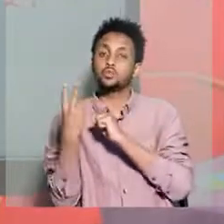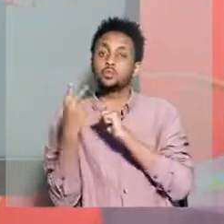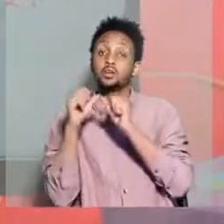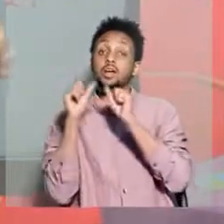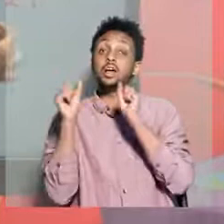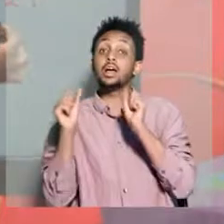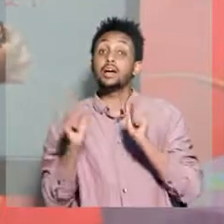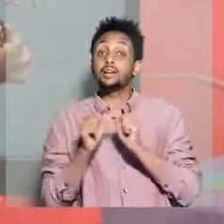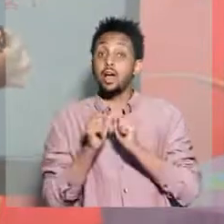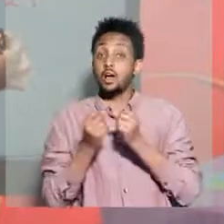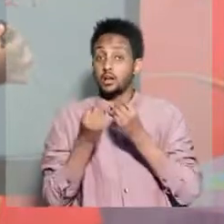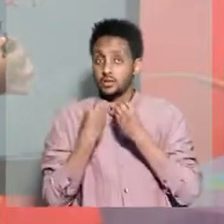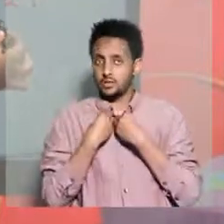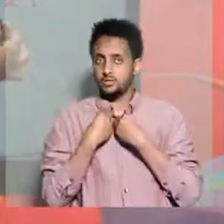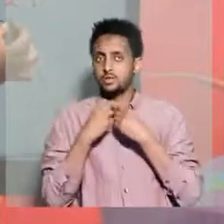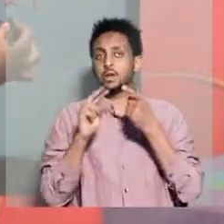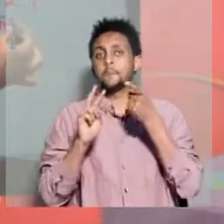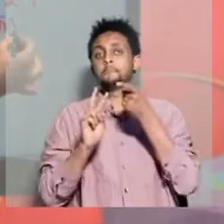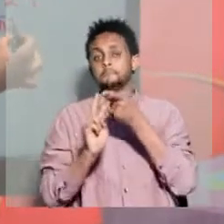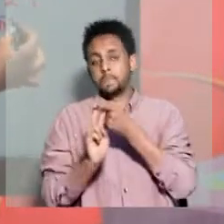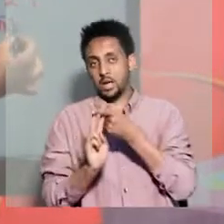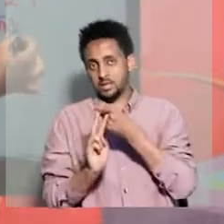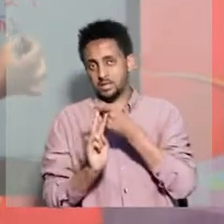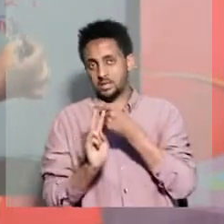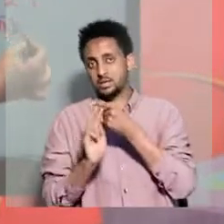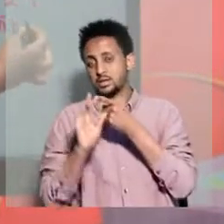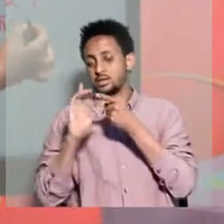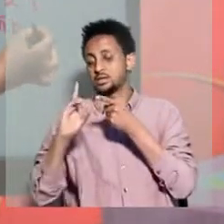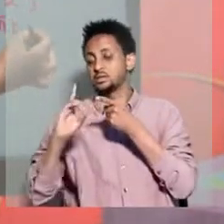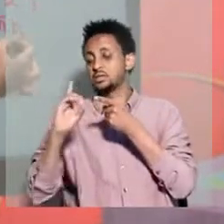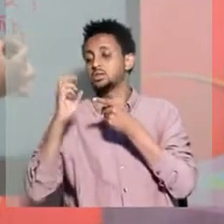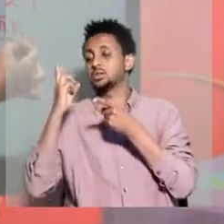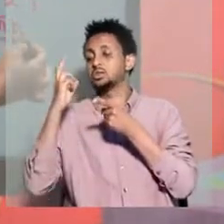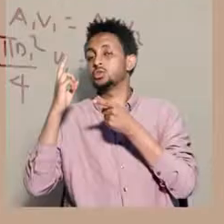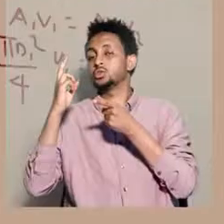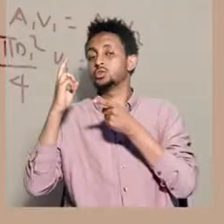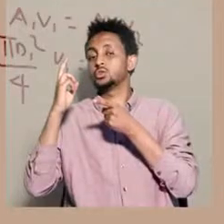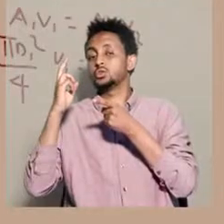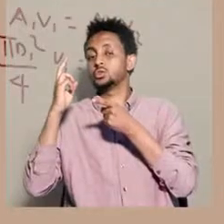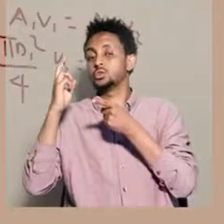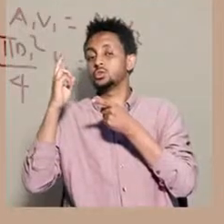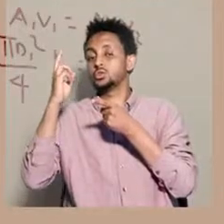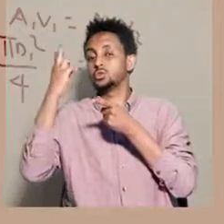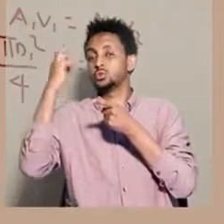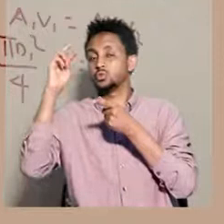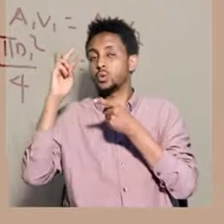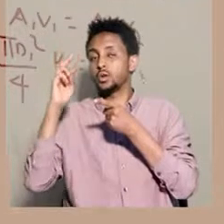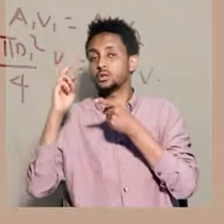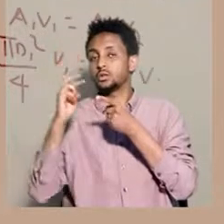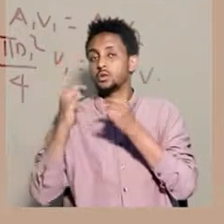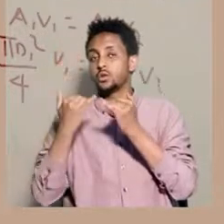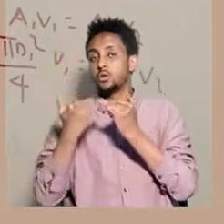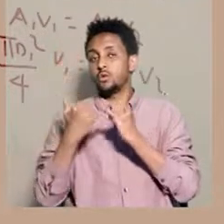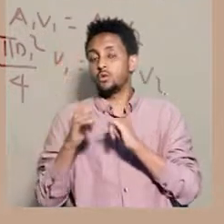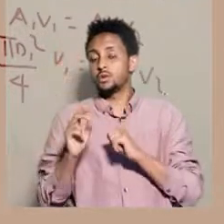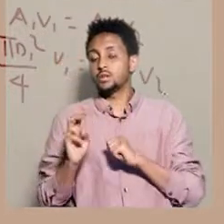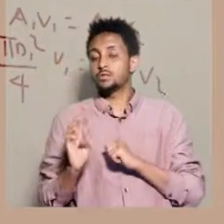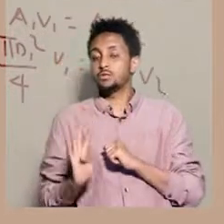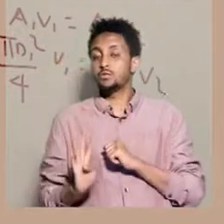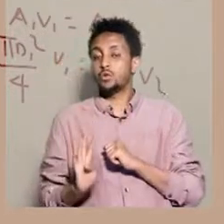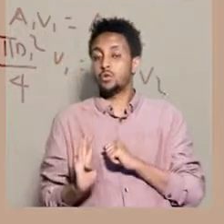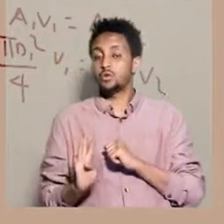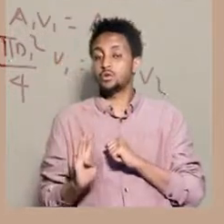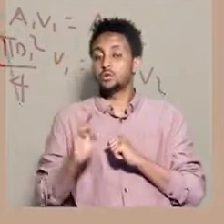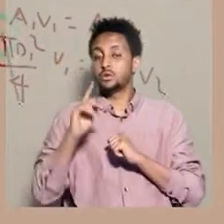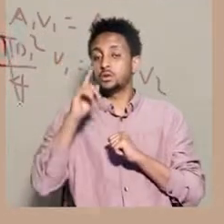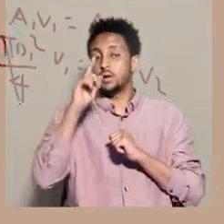area of the nozzle is given to be pi d2 squared over 4 times V2. So